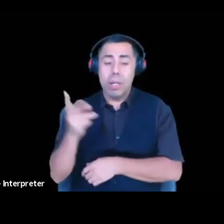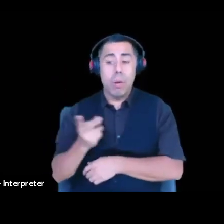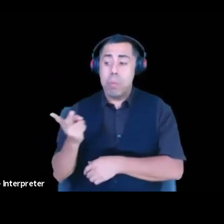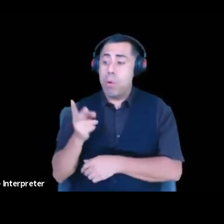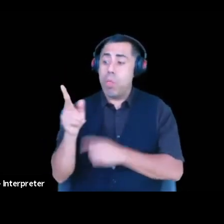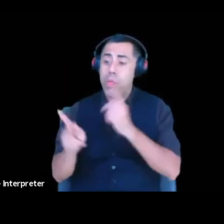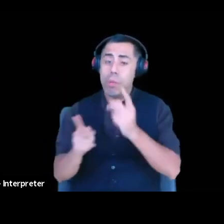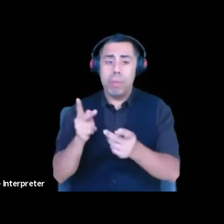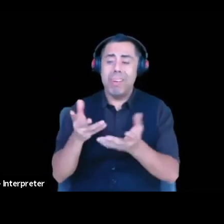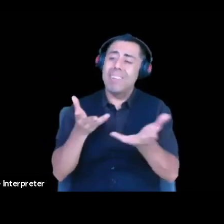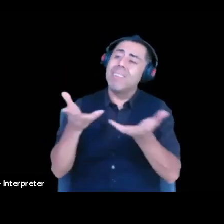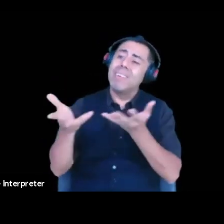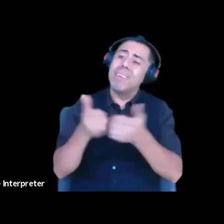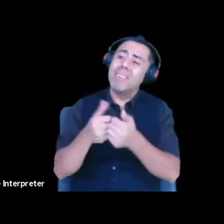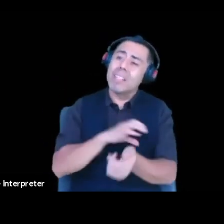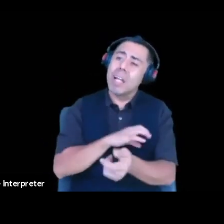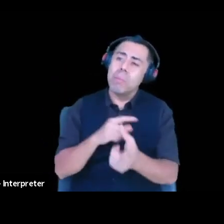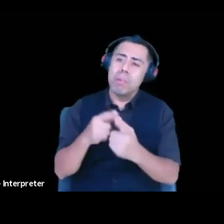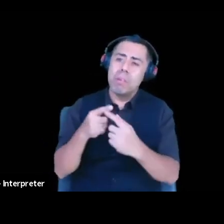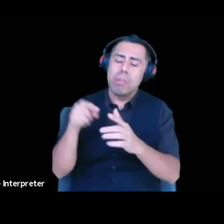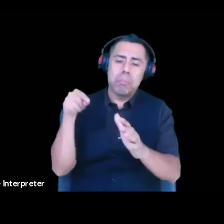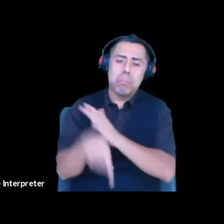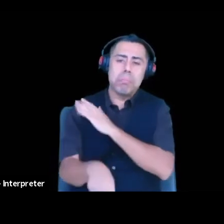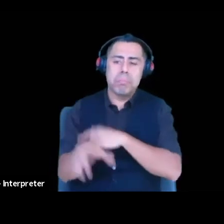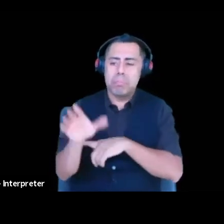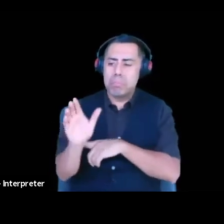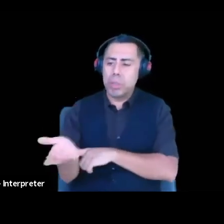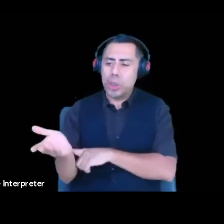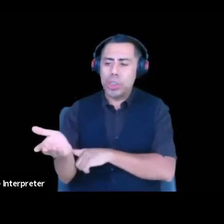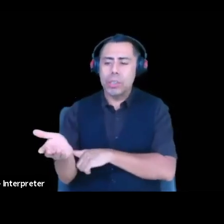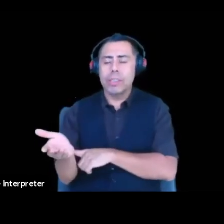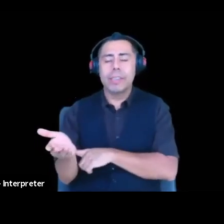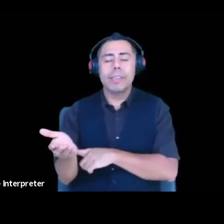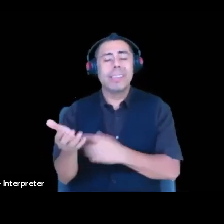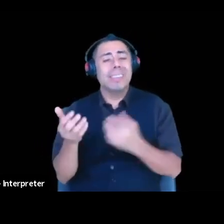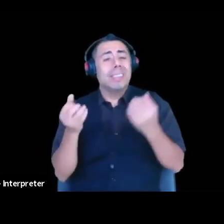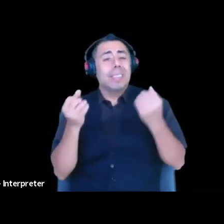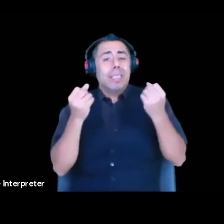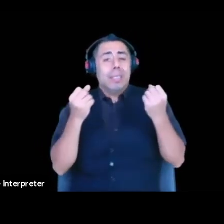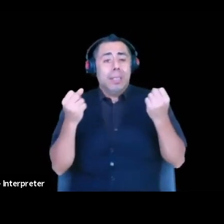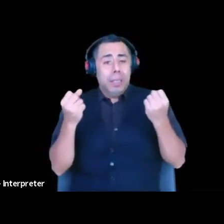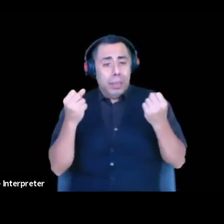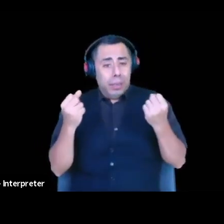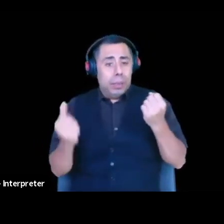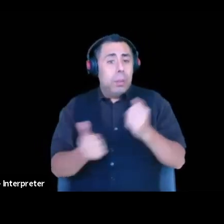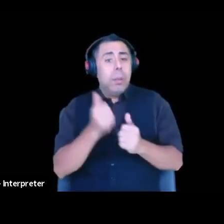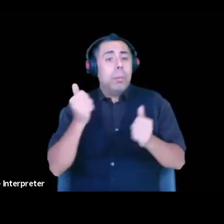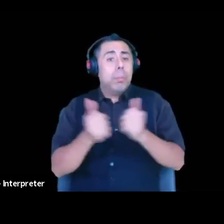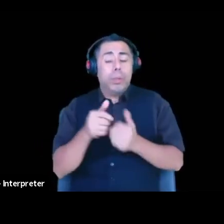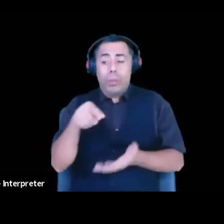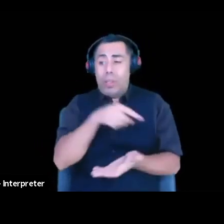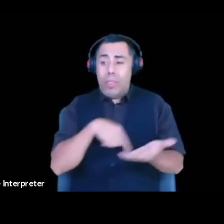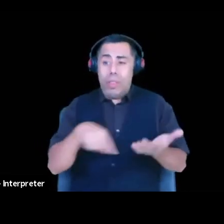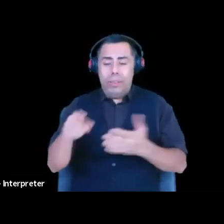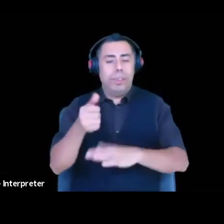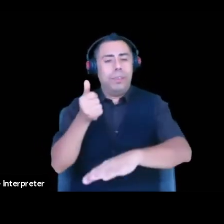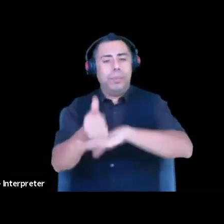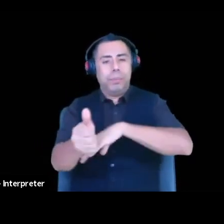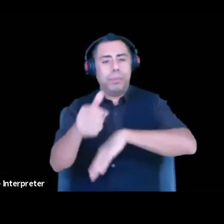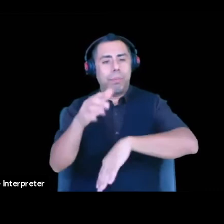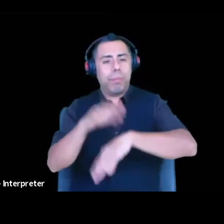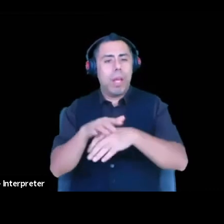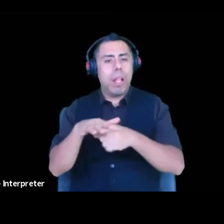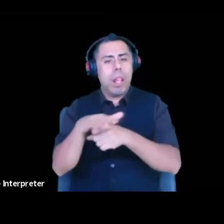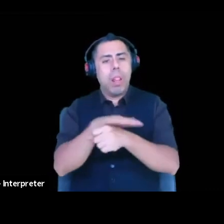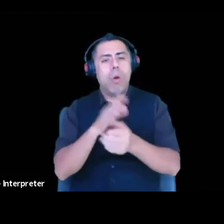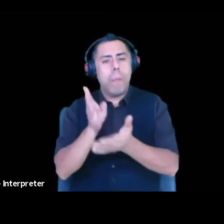them being murdered. And a lot of this comes from local budgets, right? And so it is. It